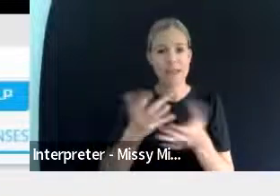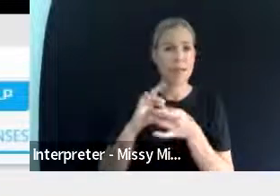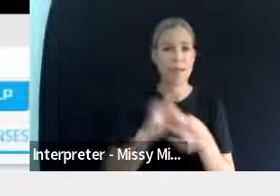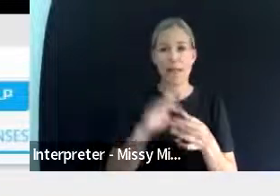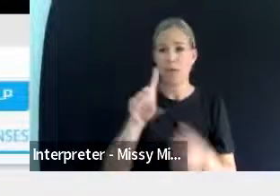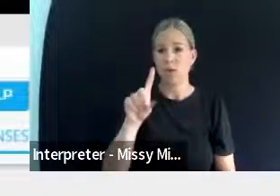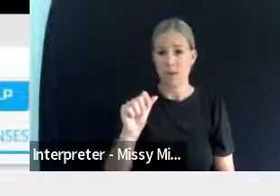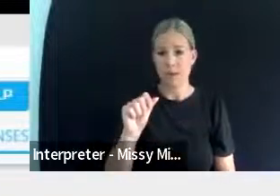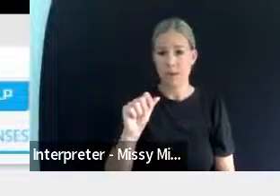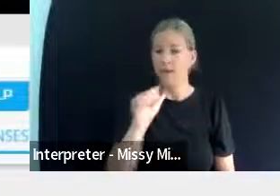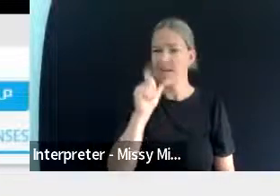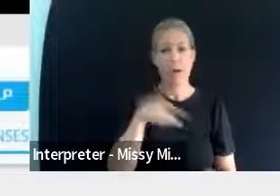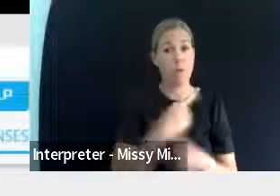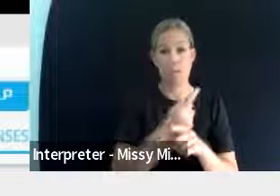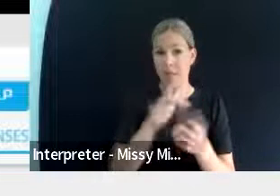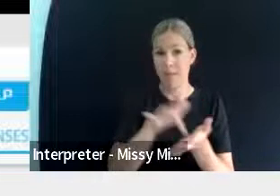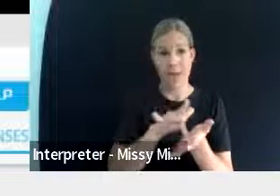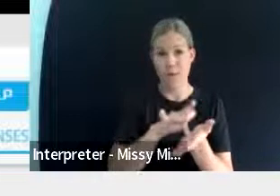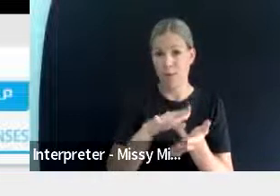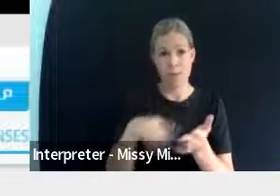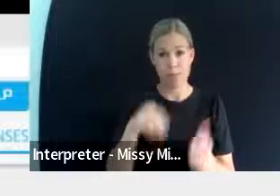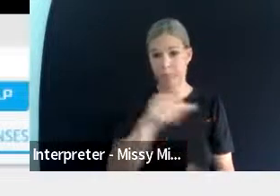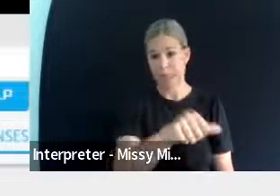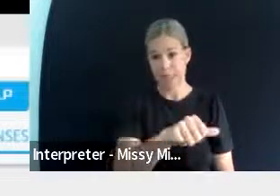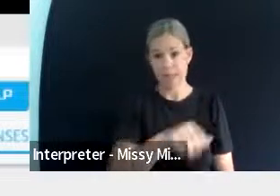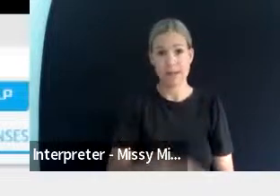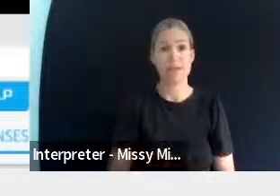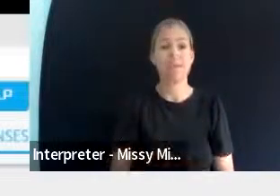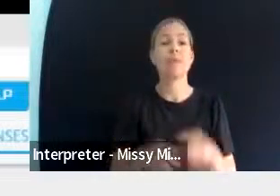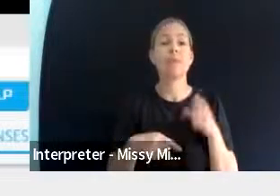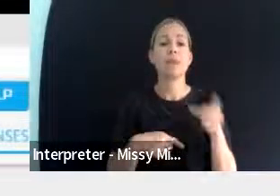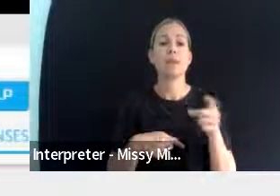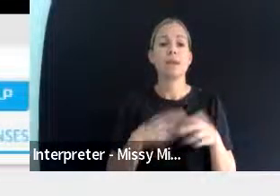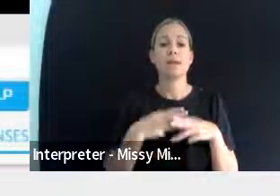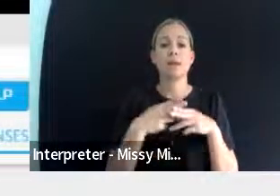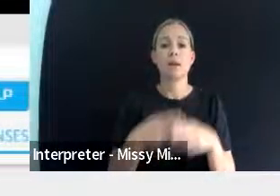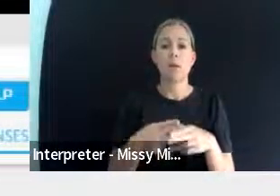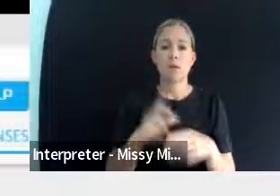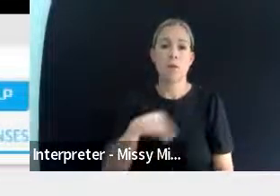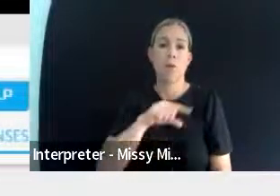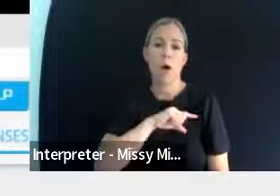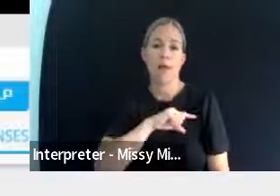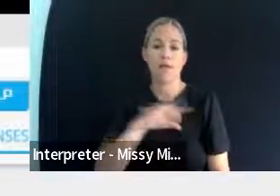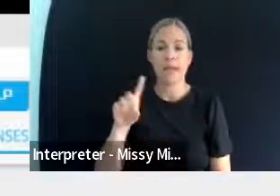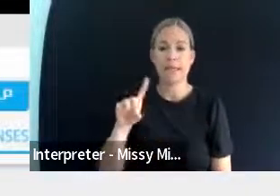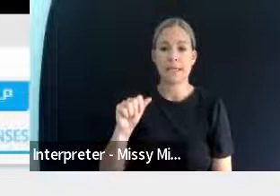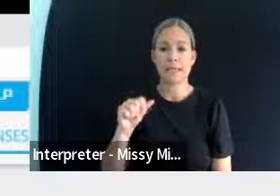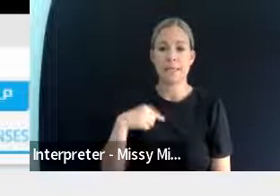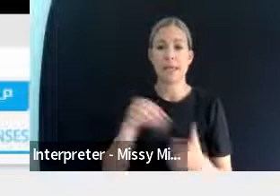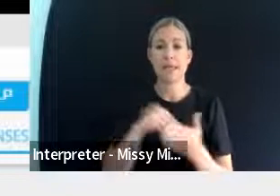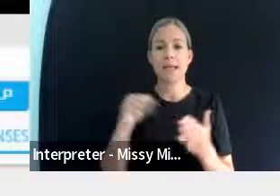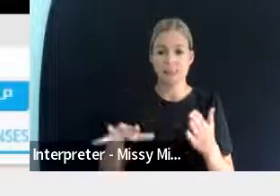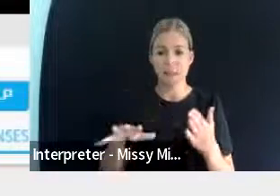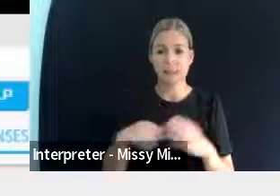medical expenses. These are called qualified disability expenses. Examples of things you can use your